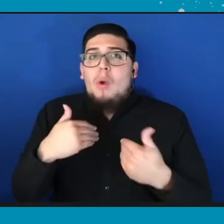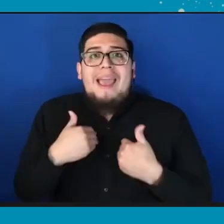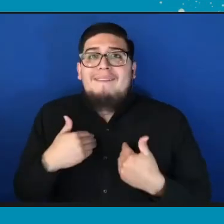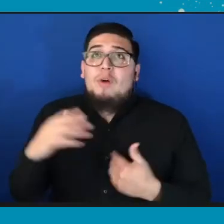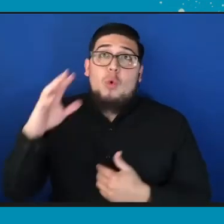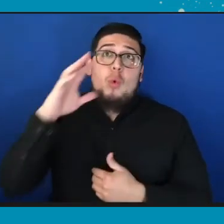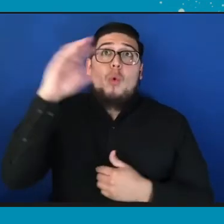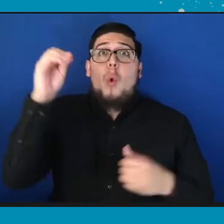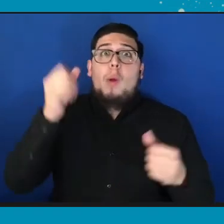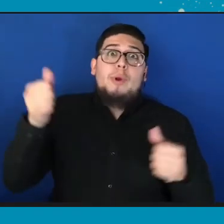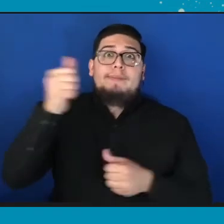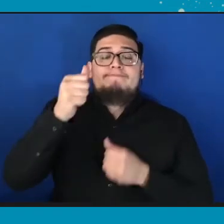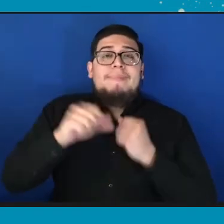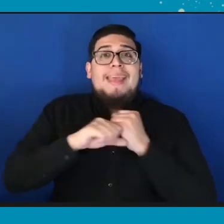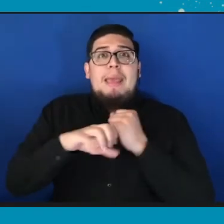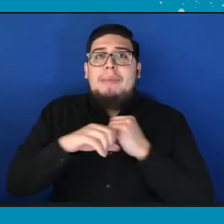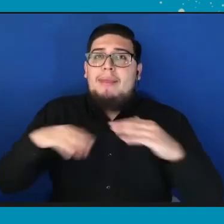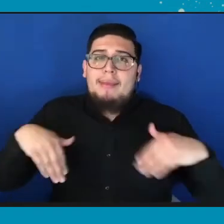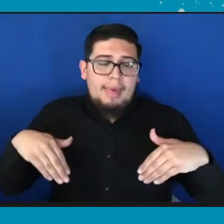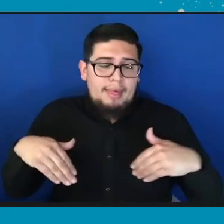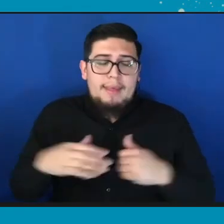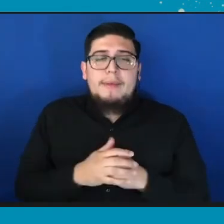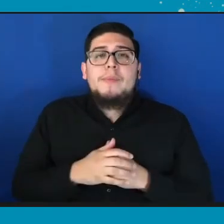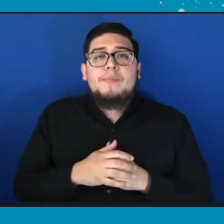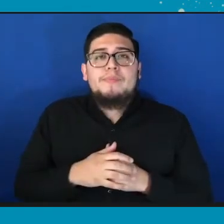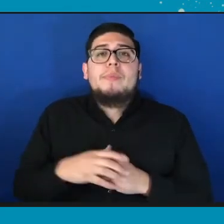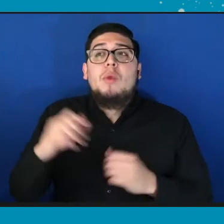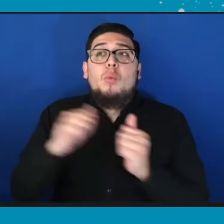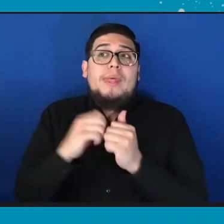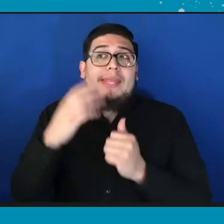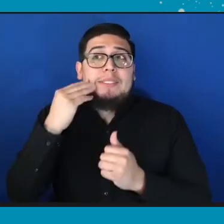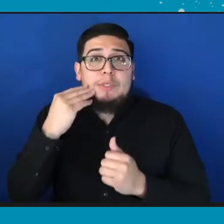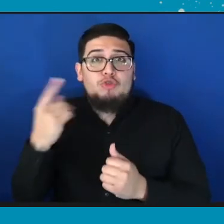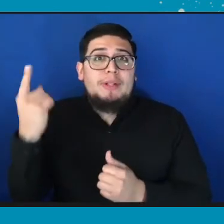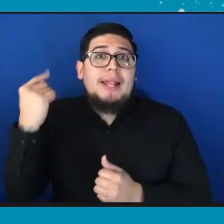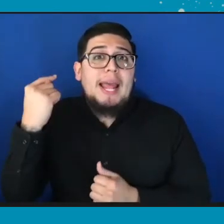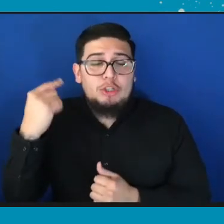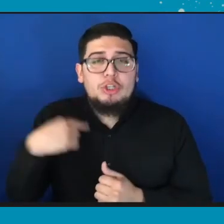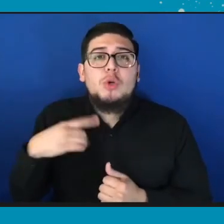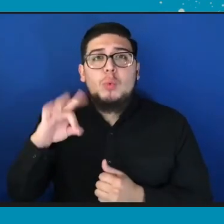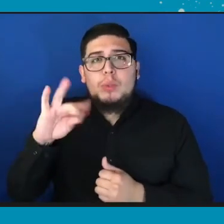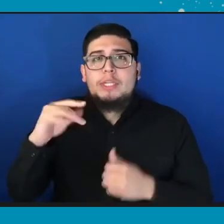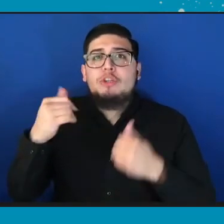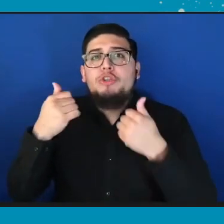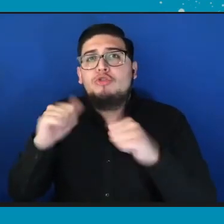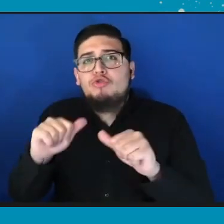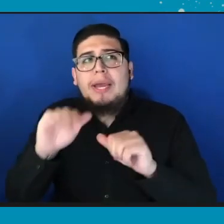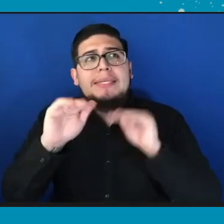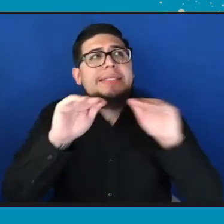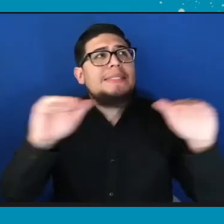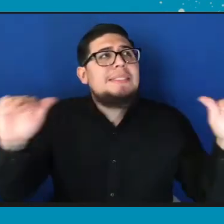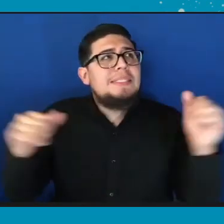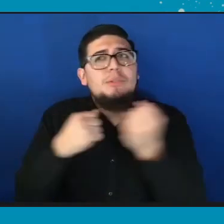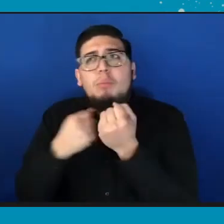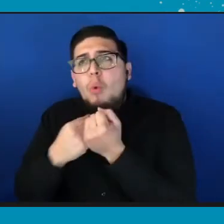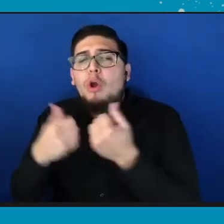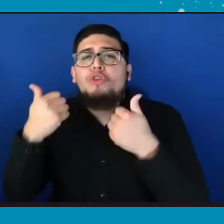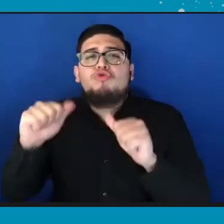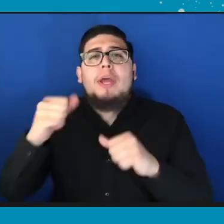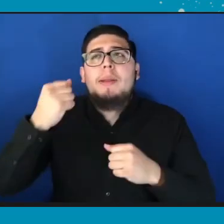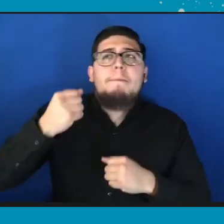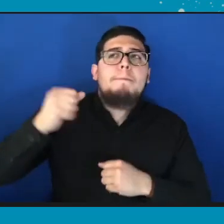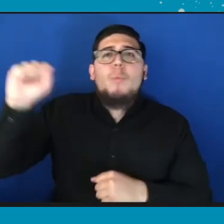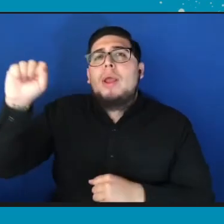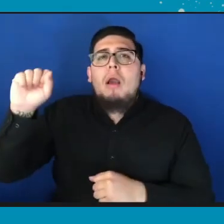just yet. We did experiment last year when they went after our oversight board with a boycott of athletes, 4